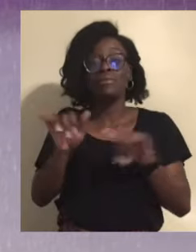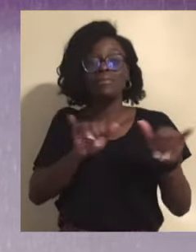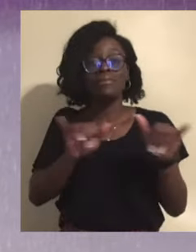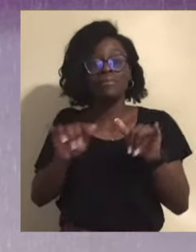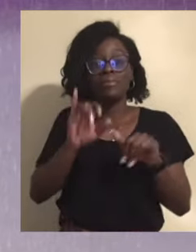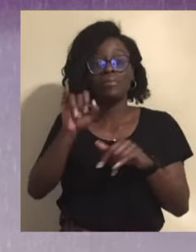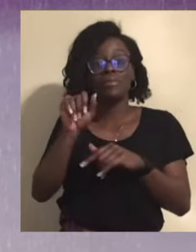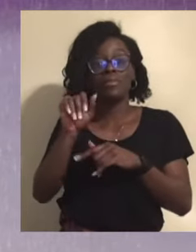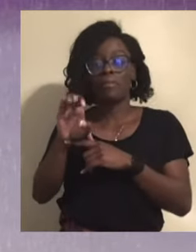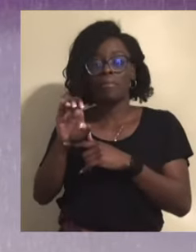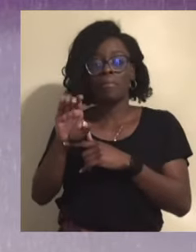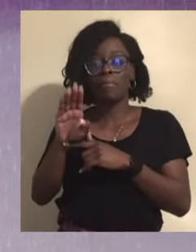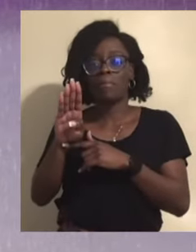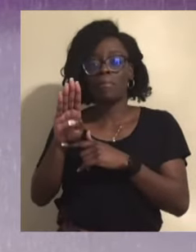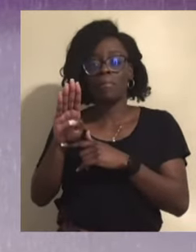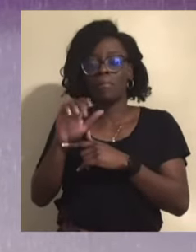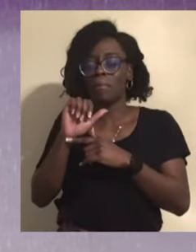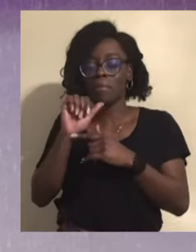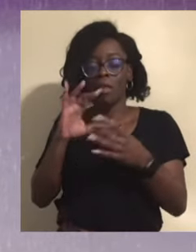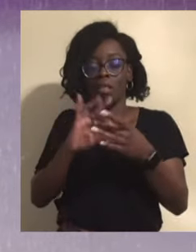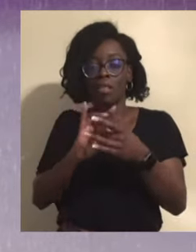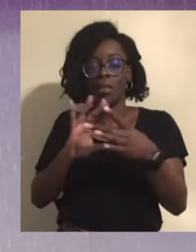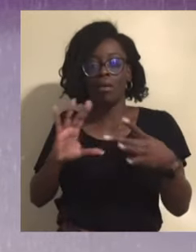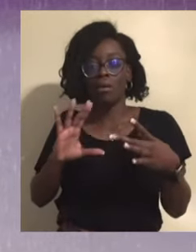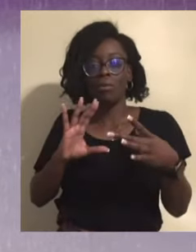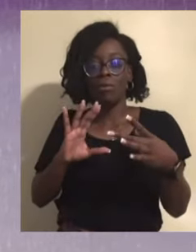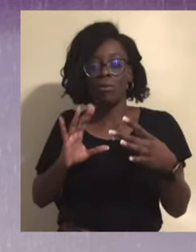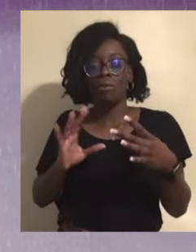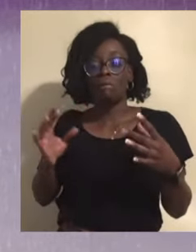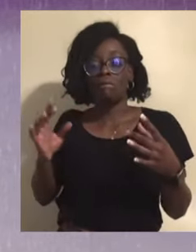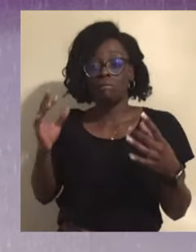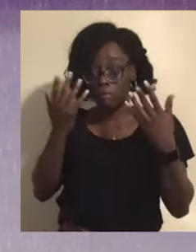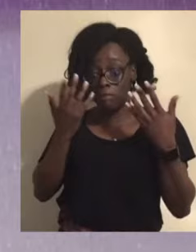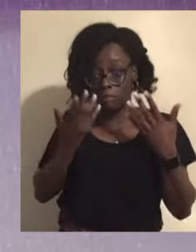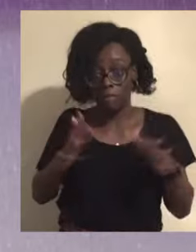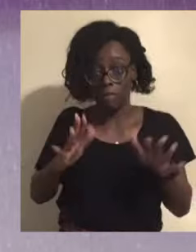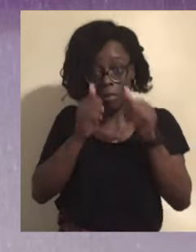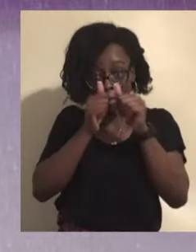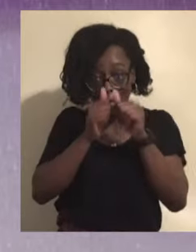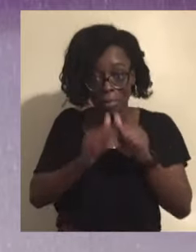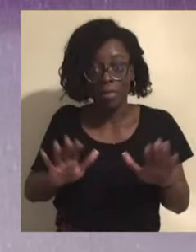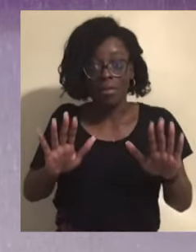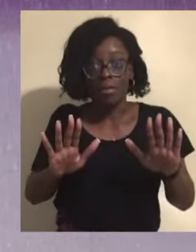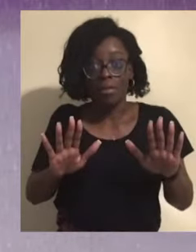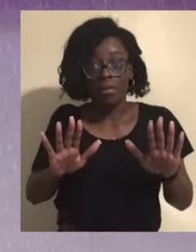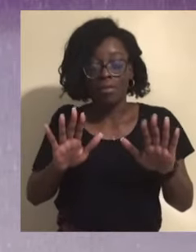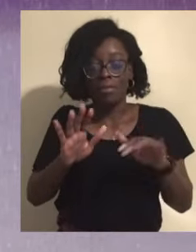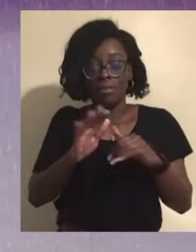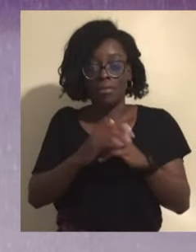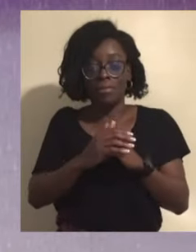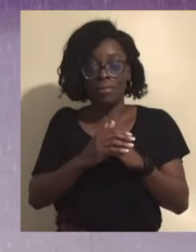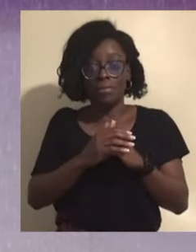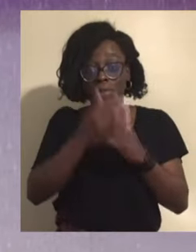until you bless me. Family, I came to tell you this morning, the Lord said the rain is